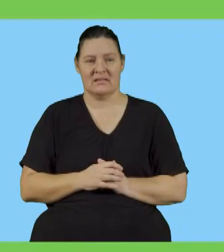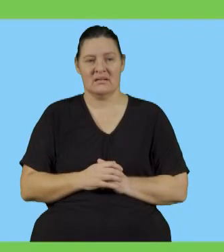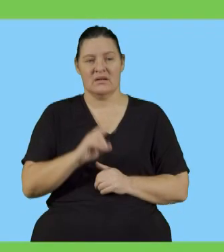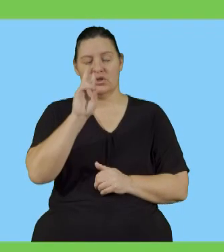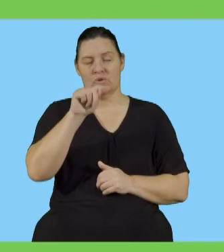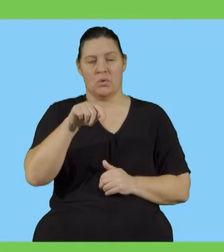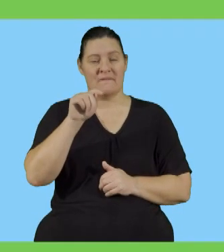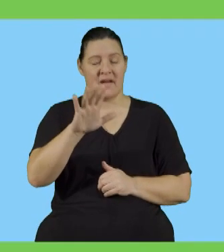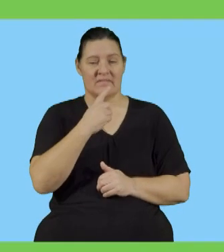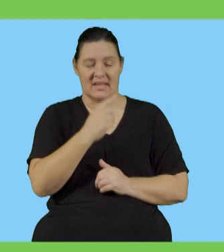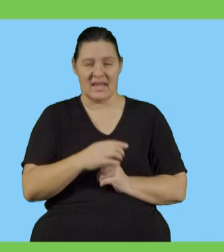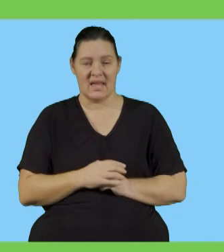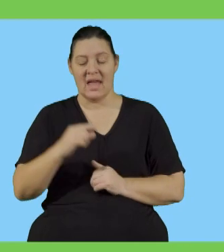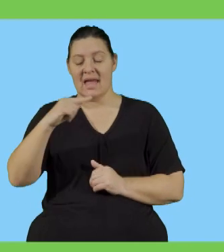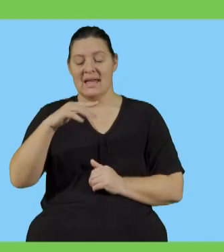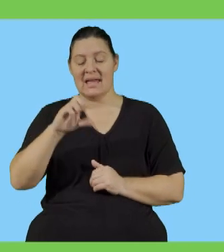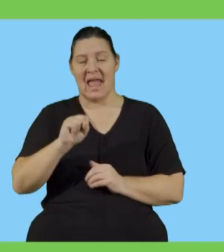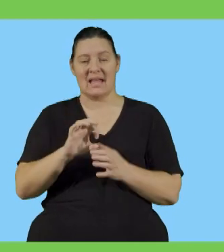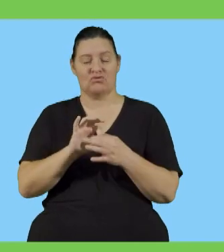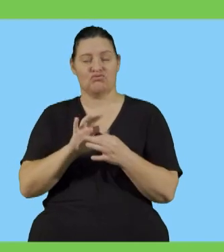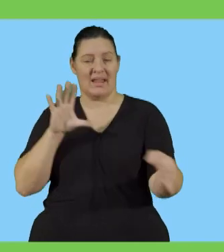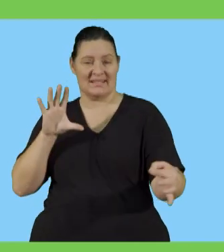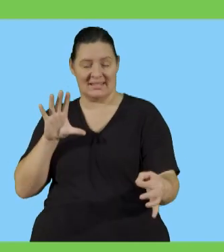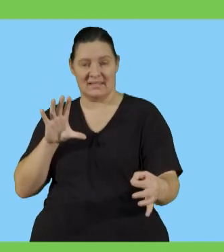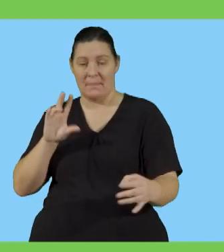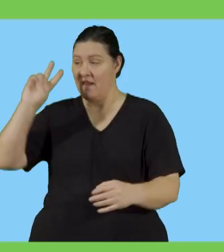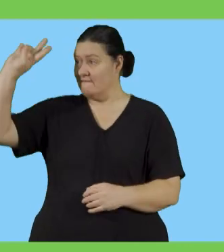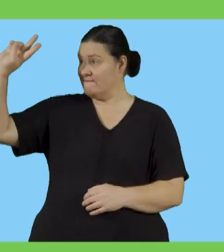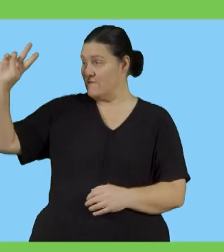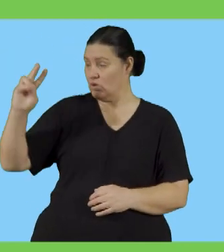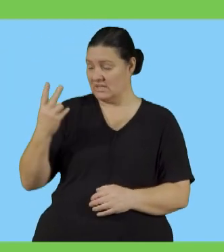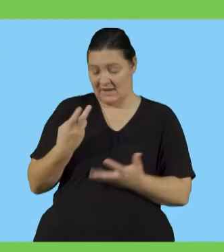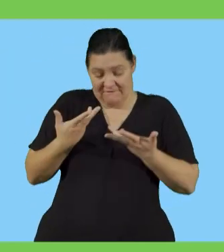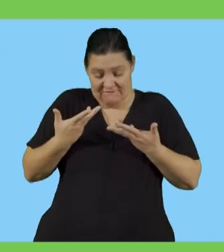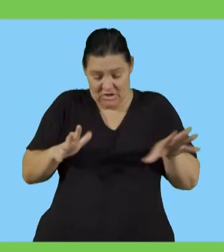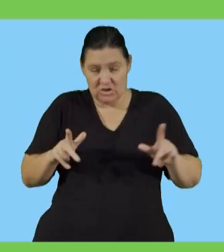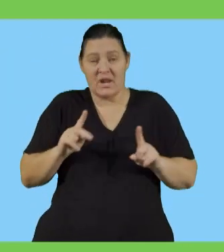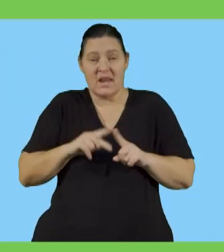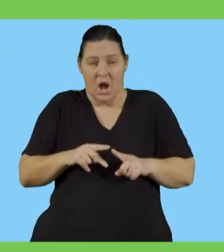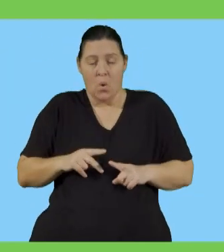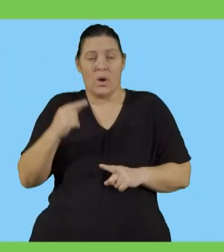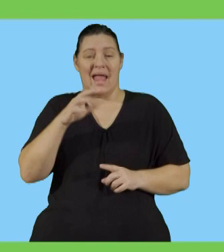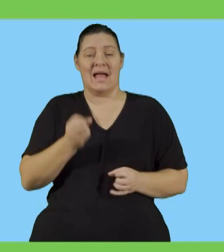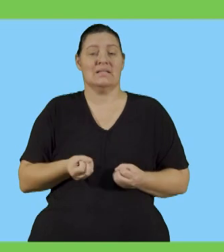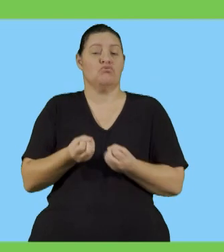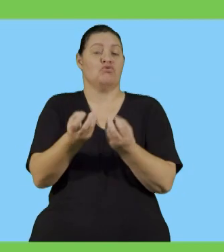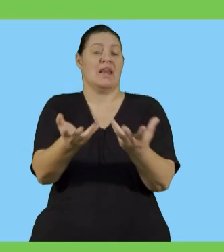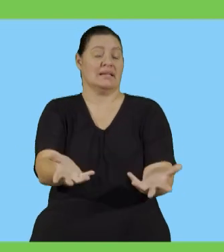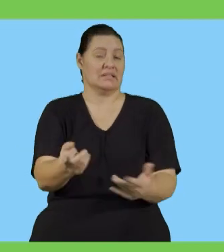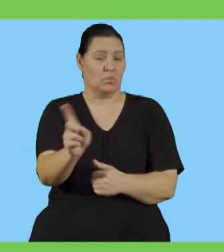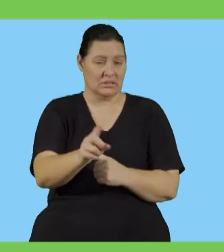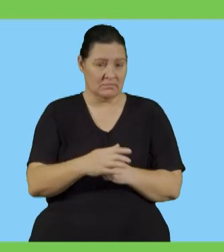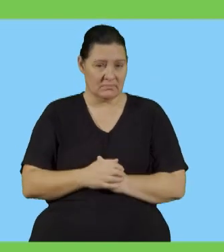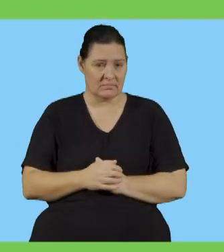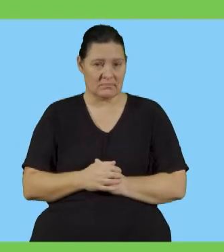And 2.5 says the gas released during photosynthesis. So now we are going to column B to check which